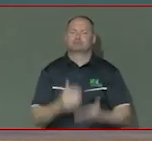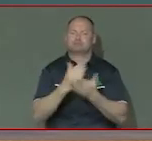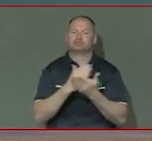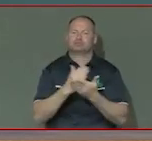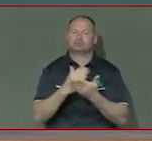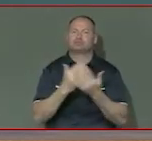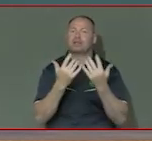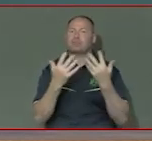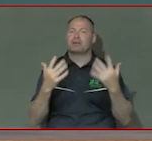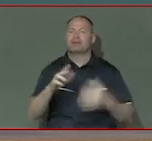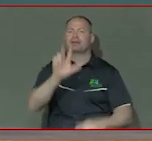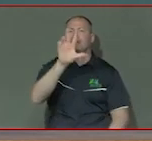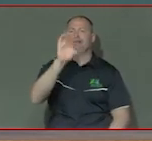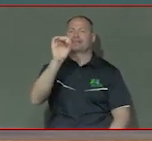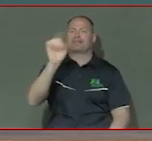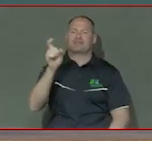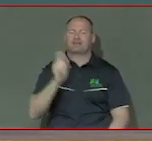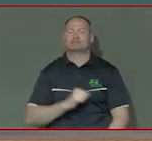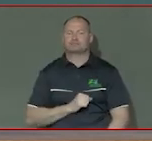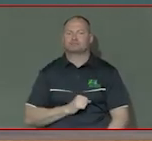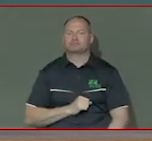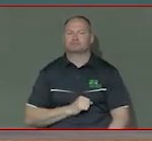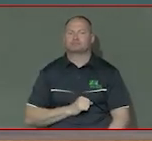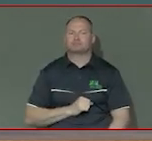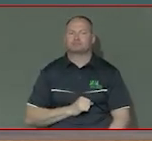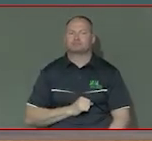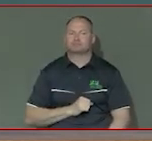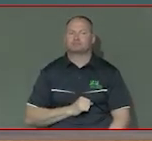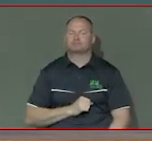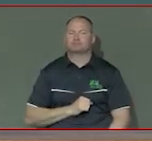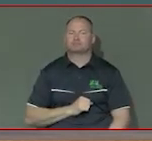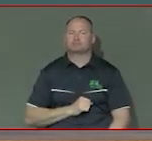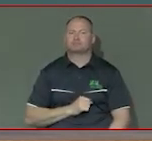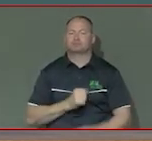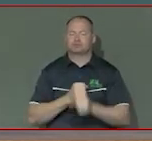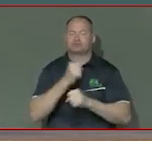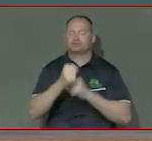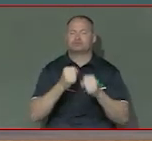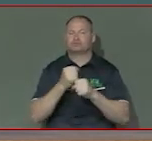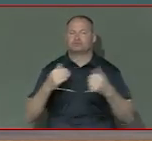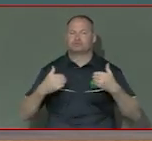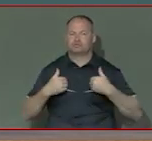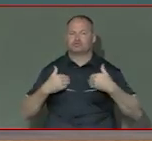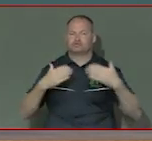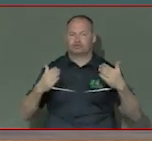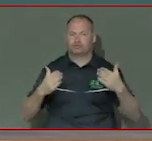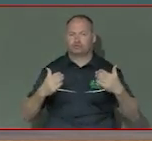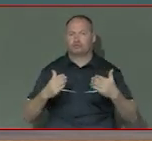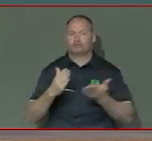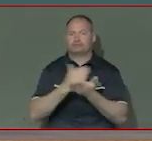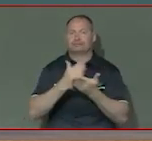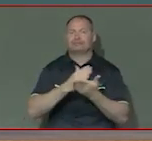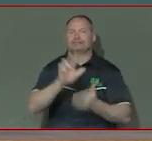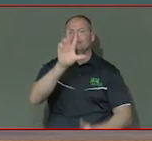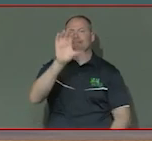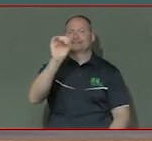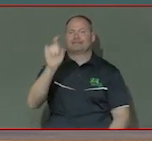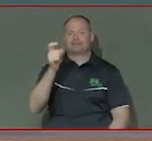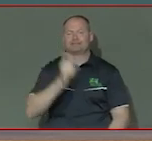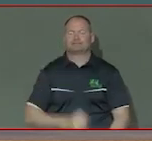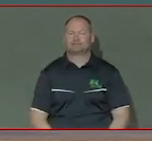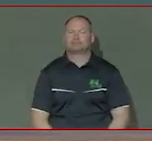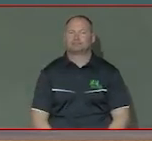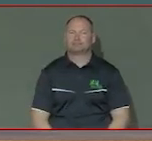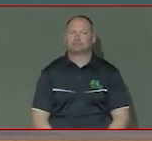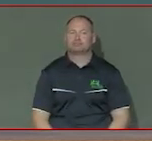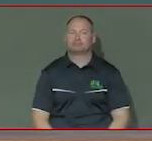I'm just going to use round figures. We had 80,000 shares at the beginning of the year, and let's say